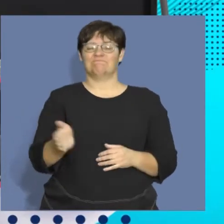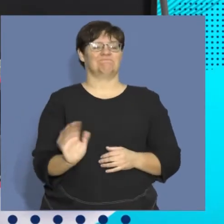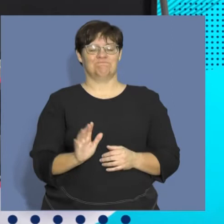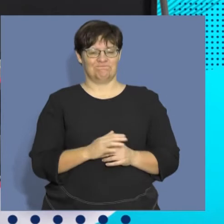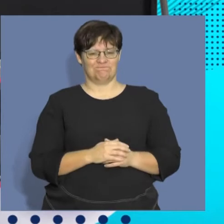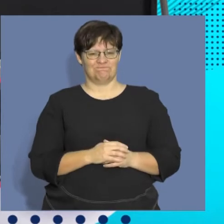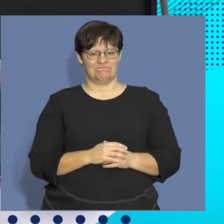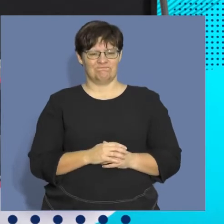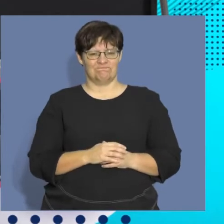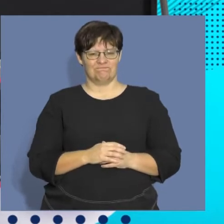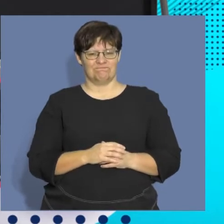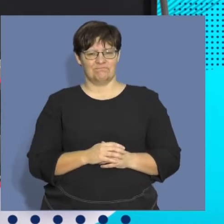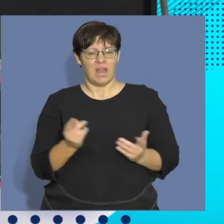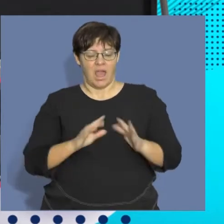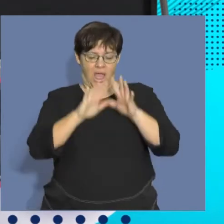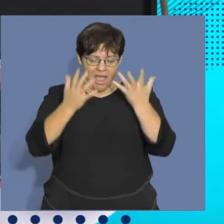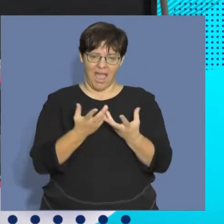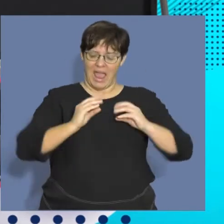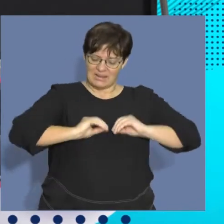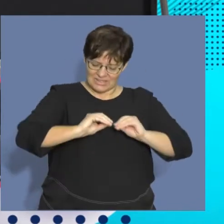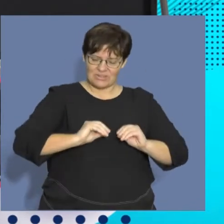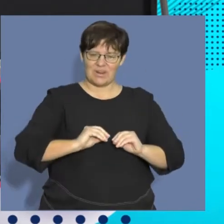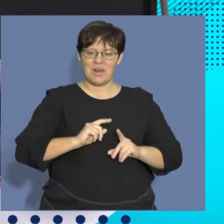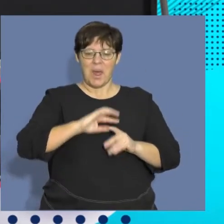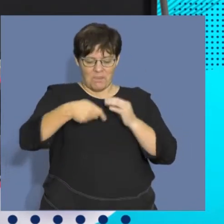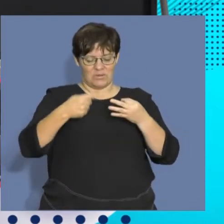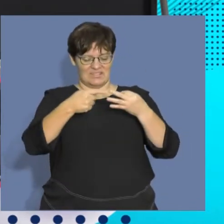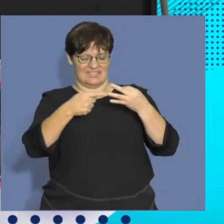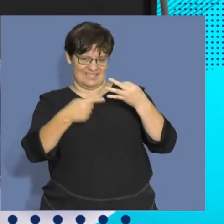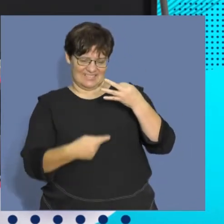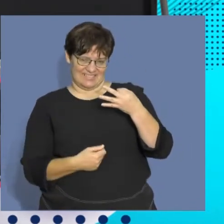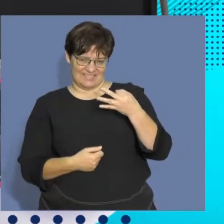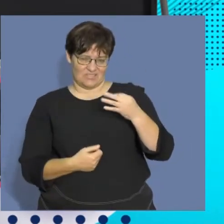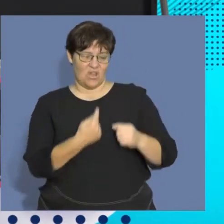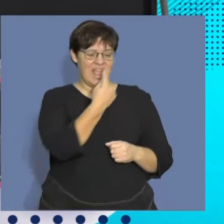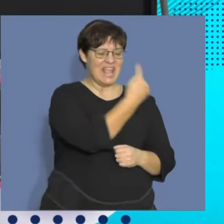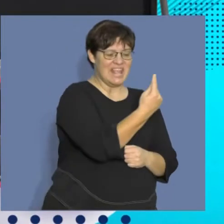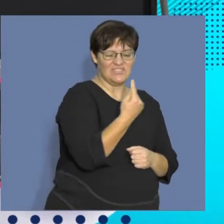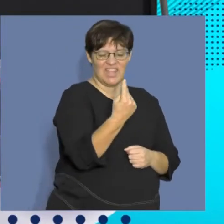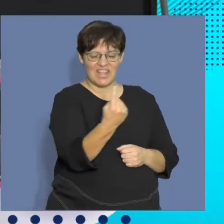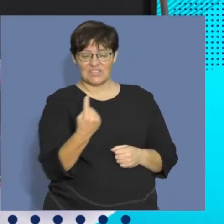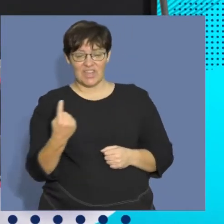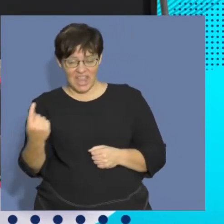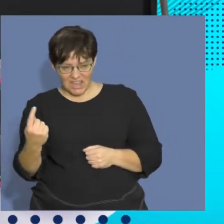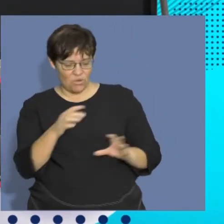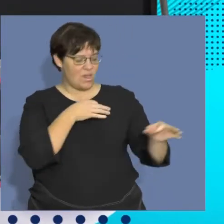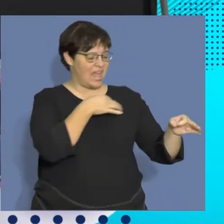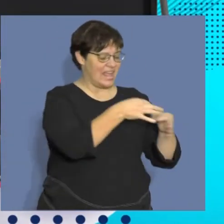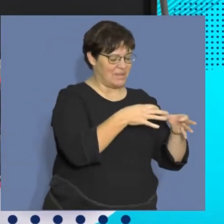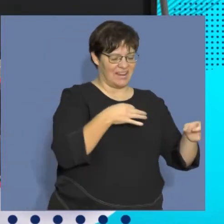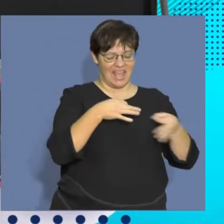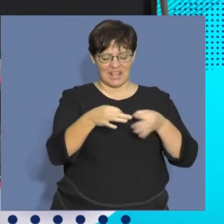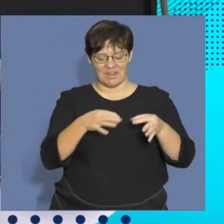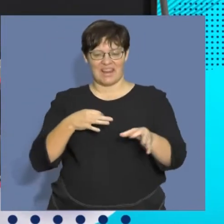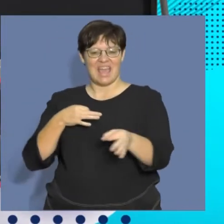because that's what this entire lesson is about. So as we get to each one of those